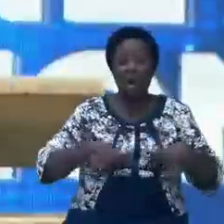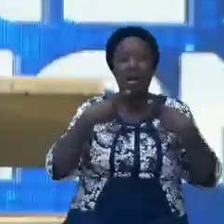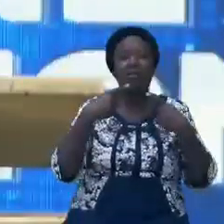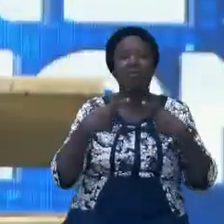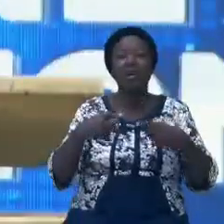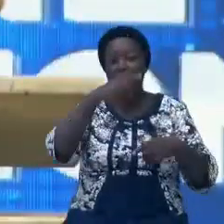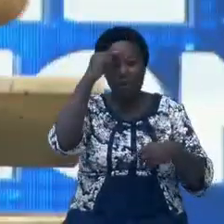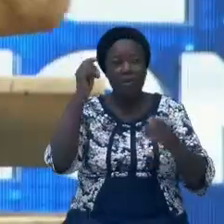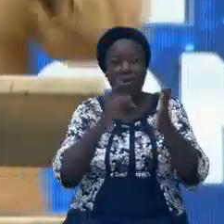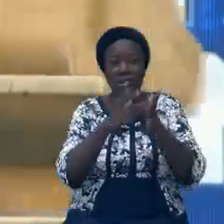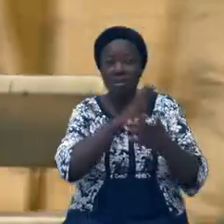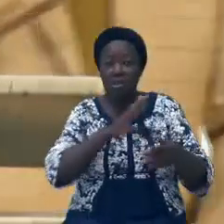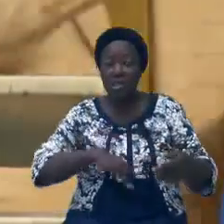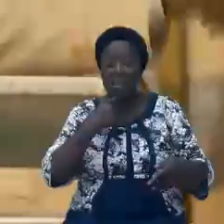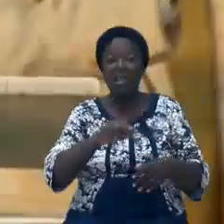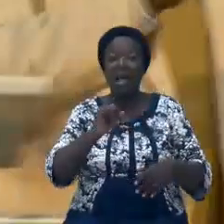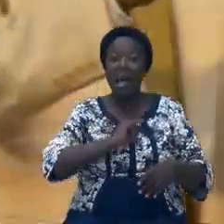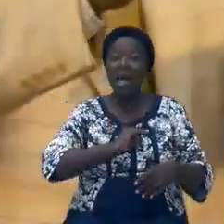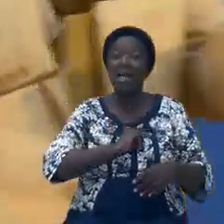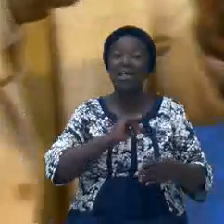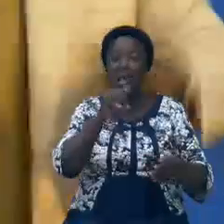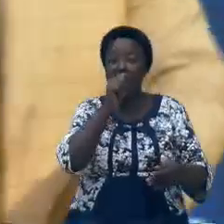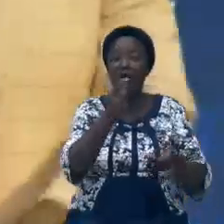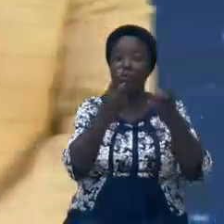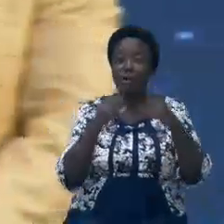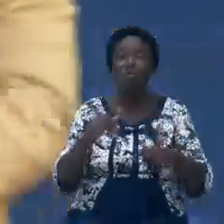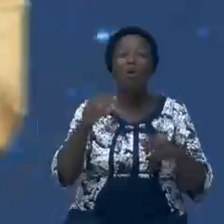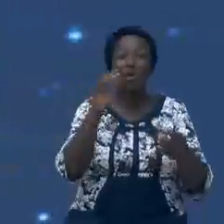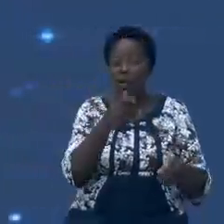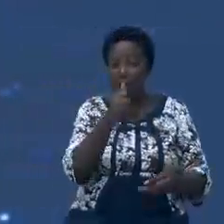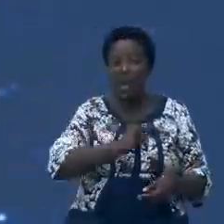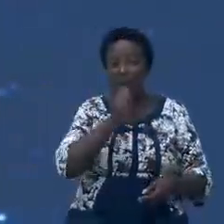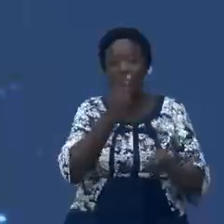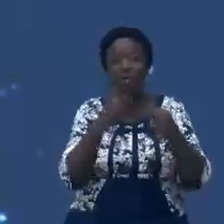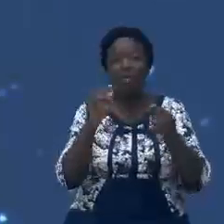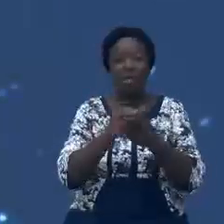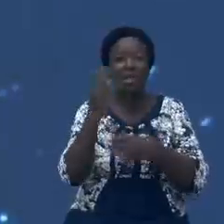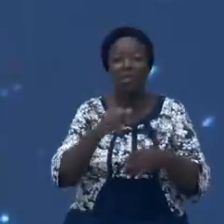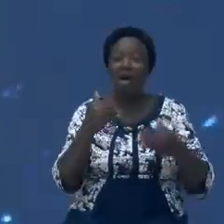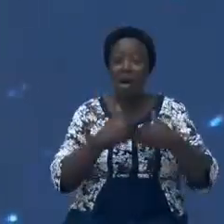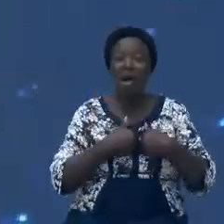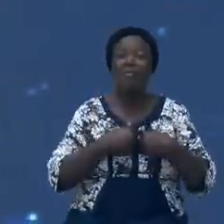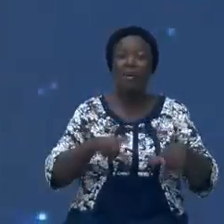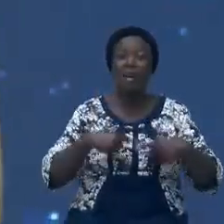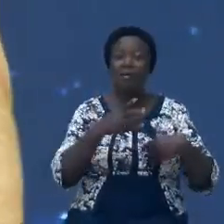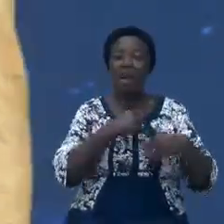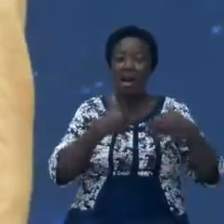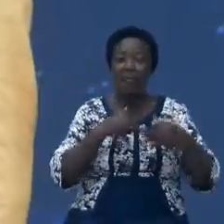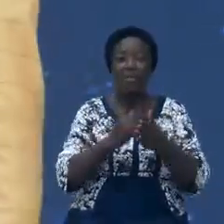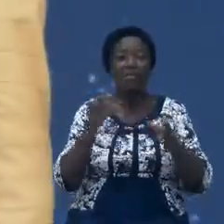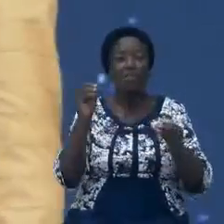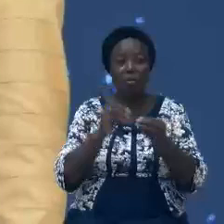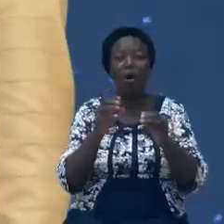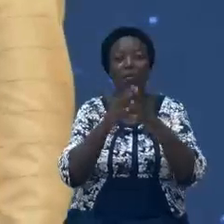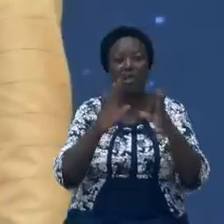come alive. Christ said, I am come, that they might have life, and that they might have it